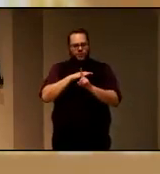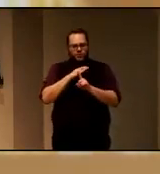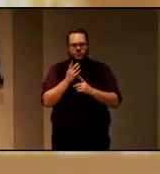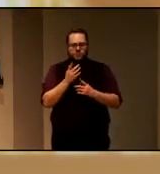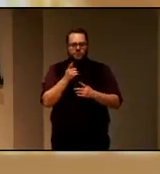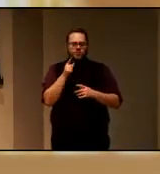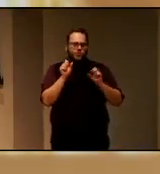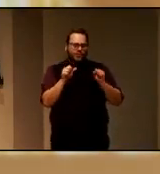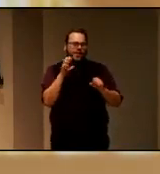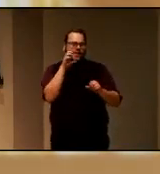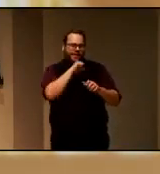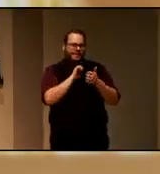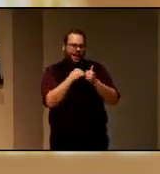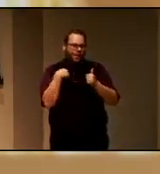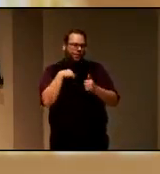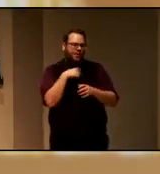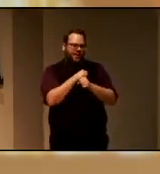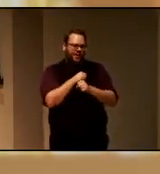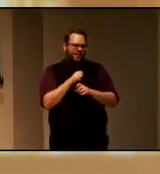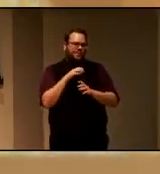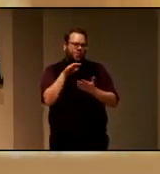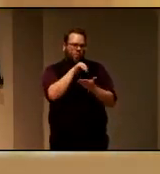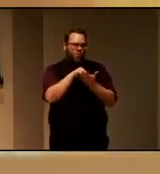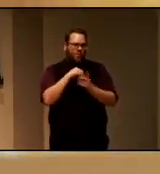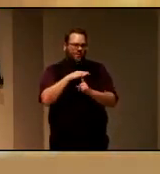You can guess how we get core temperature.